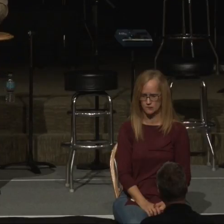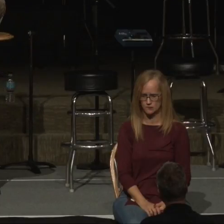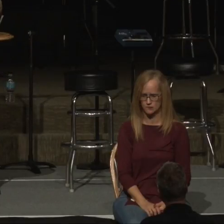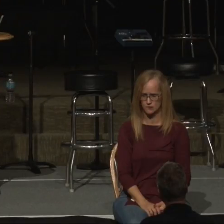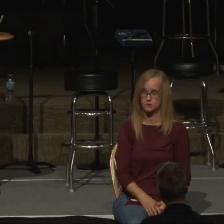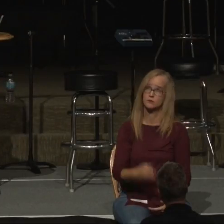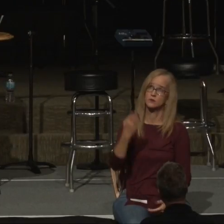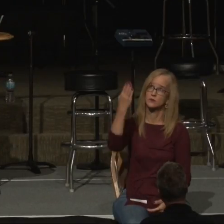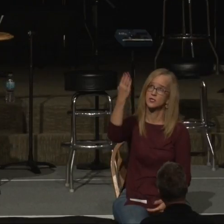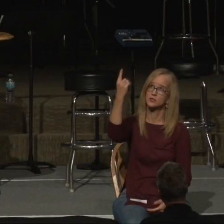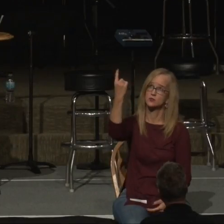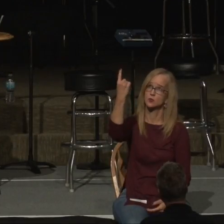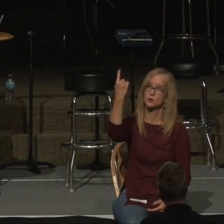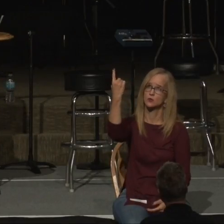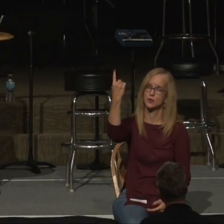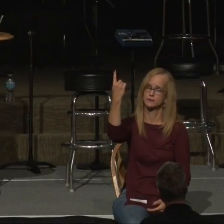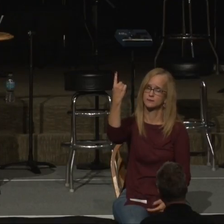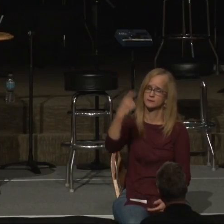He's the only one.